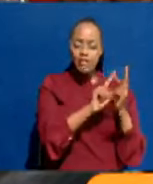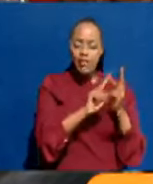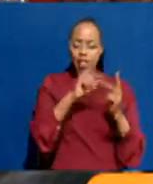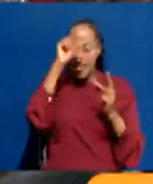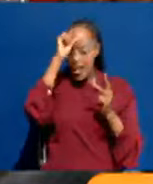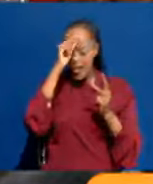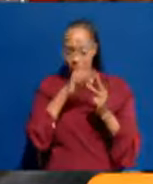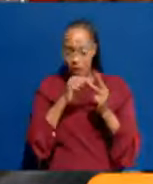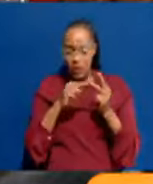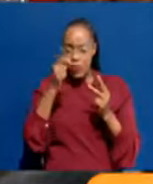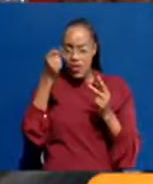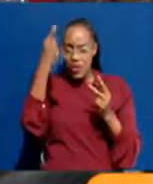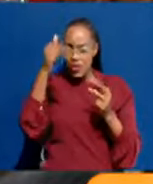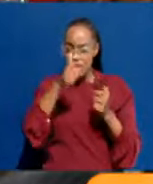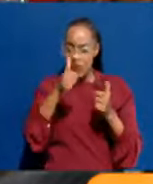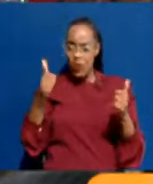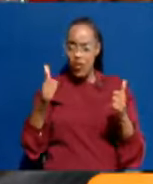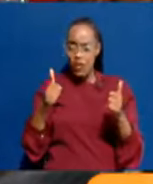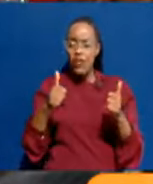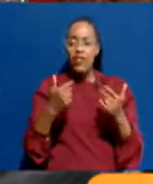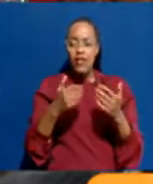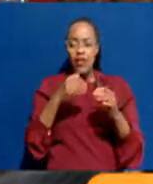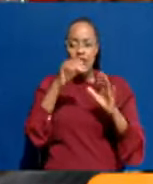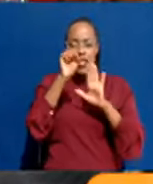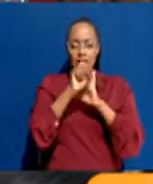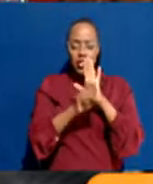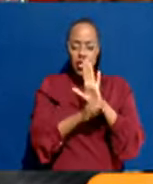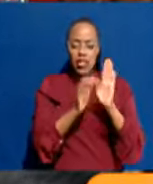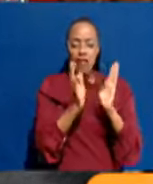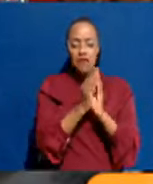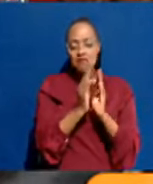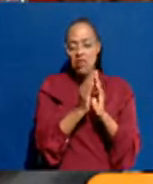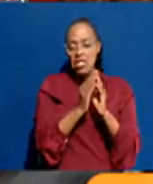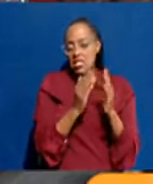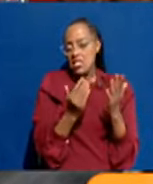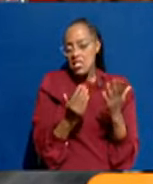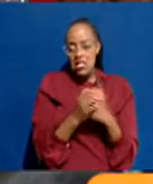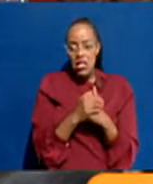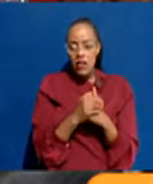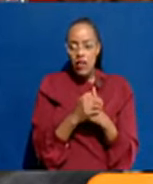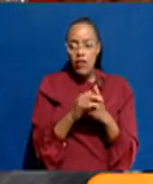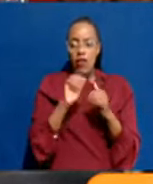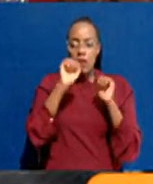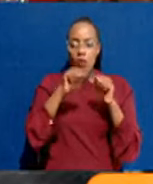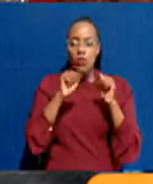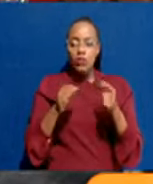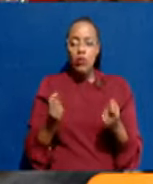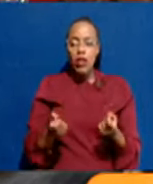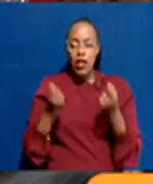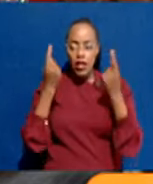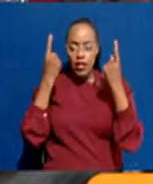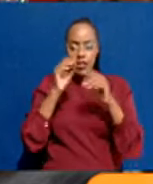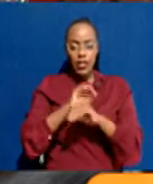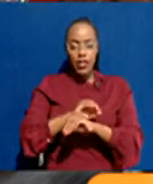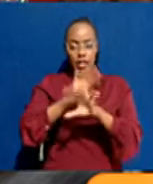giving state functions, examples, so that I can understand.